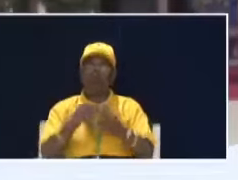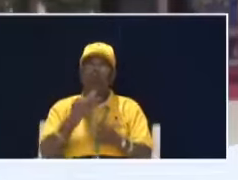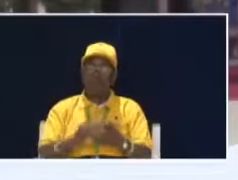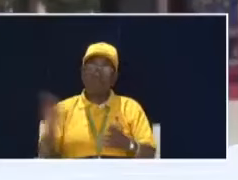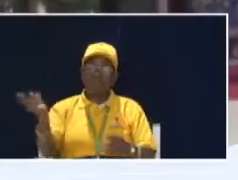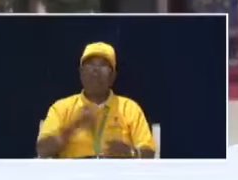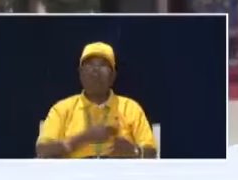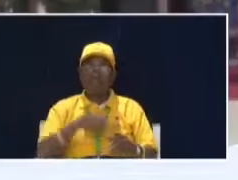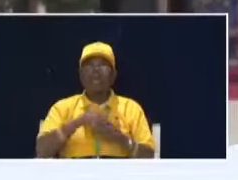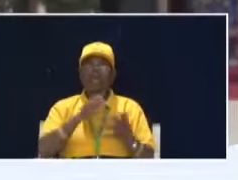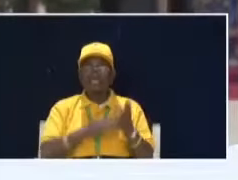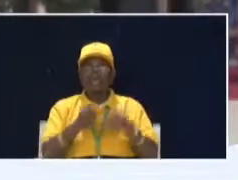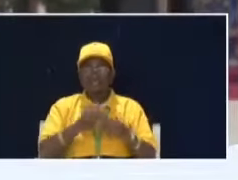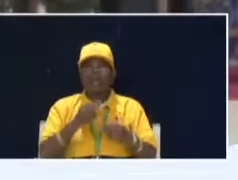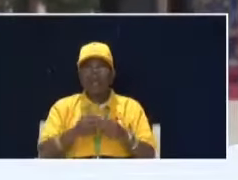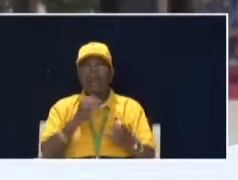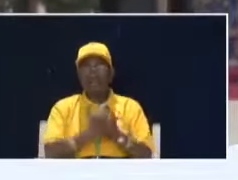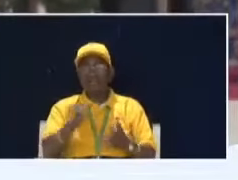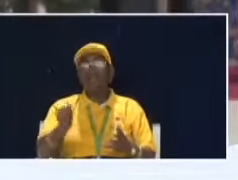Exodus chapter 3,